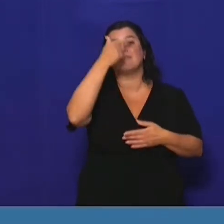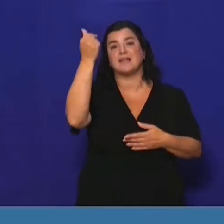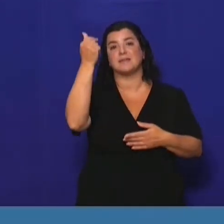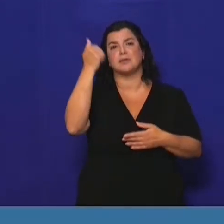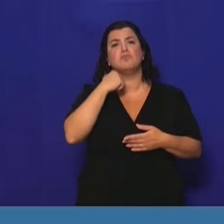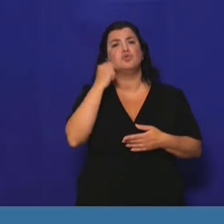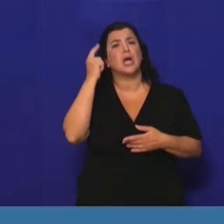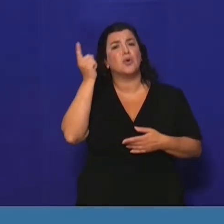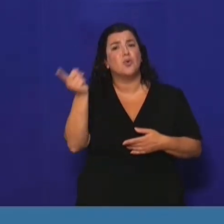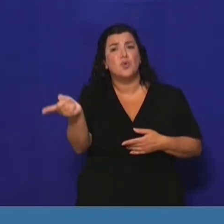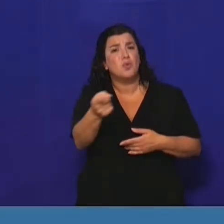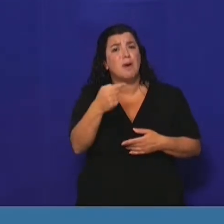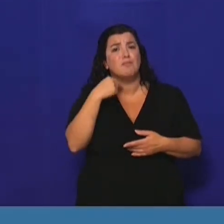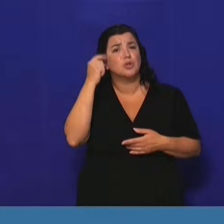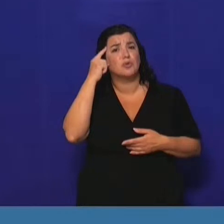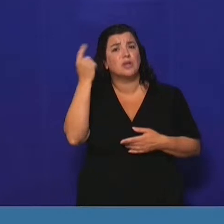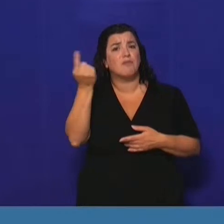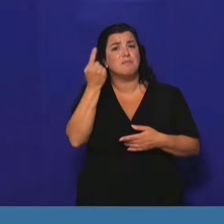jagħmlu t-test.